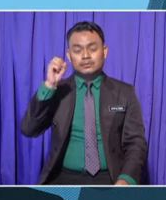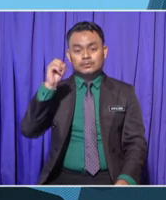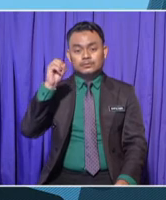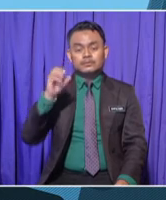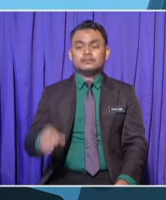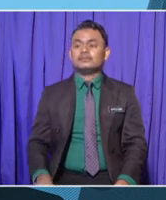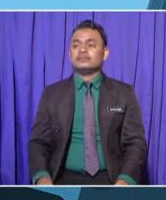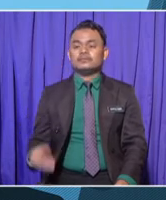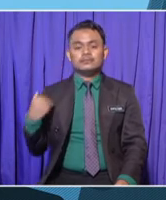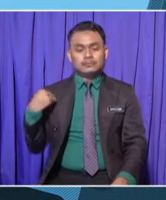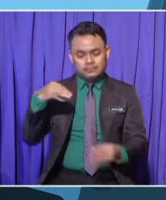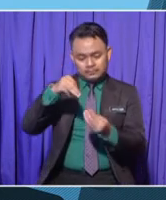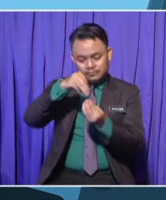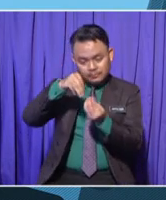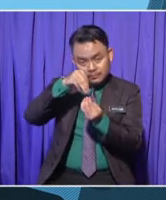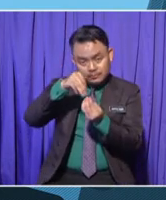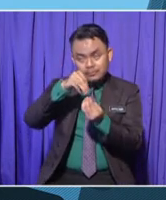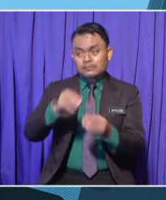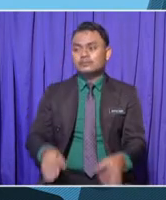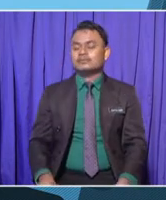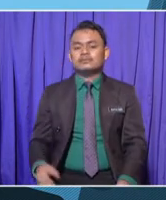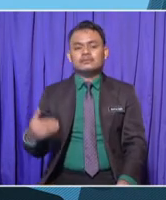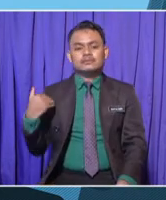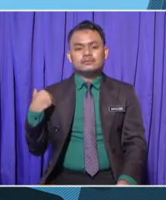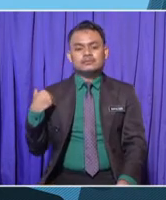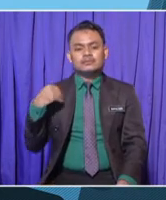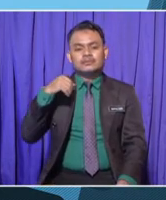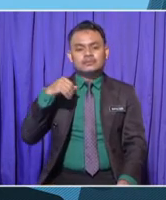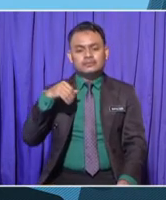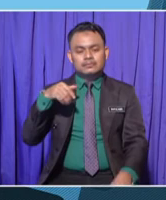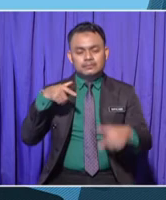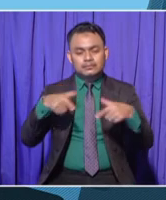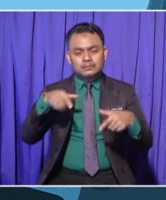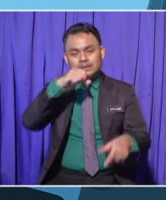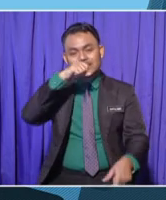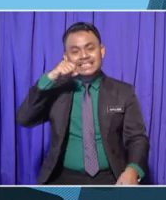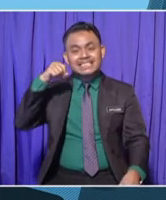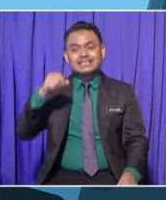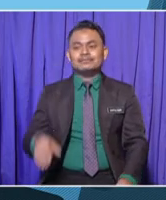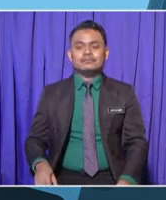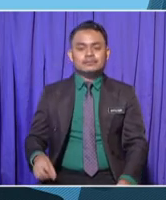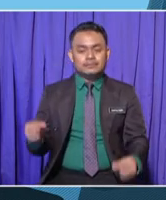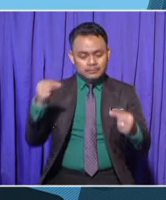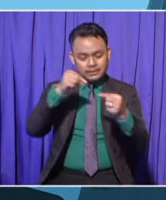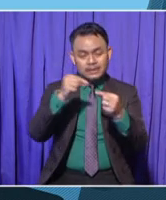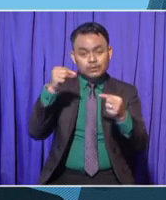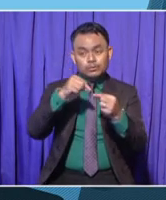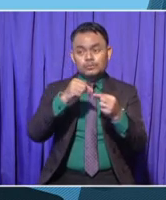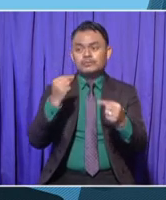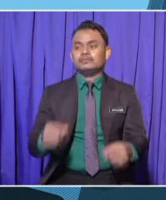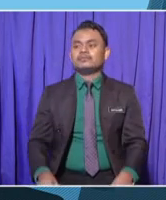a marble, a satay stick, a needle,